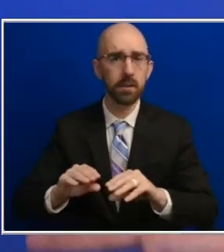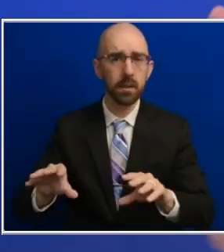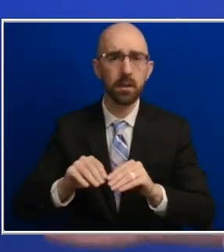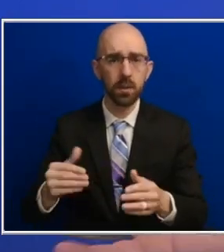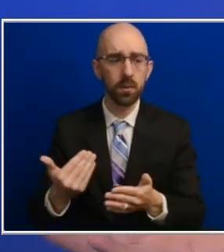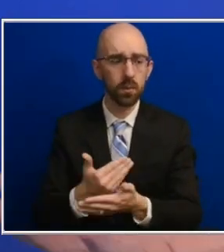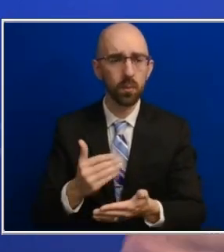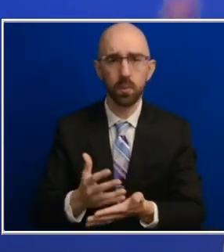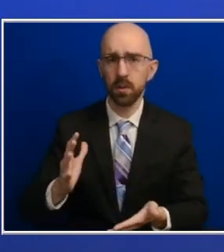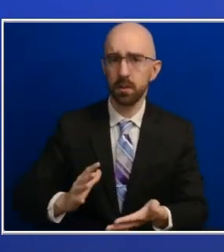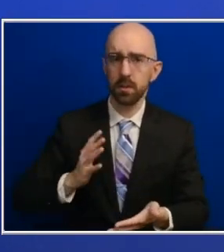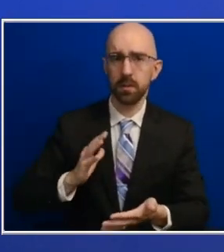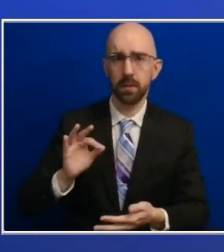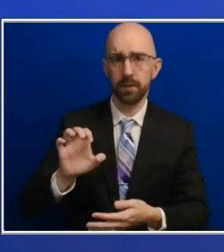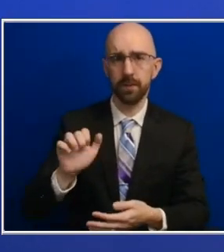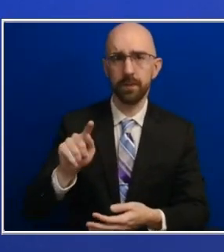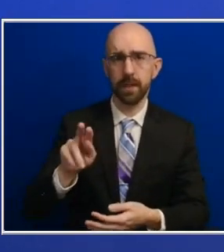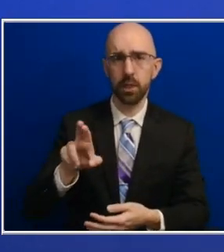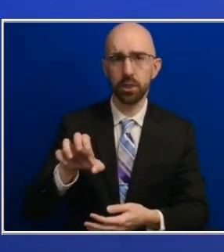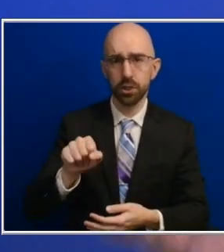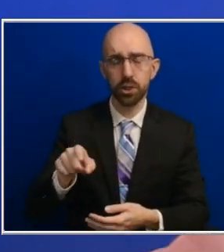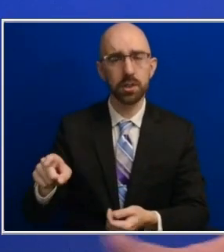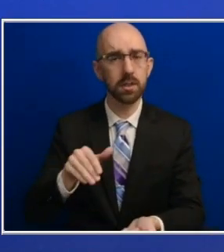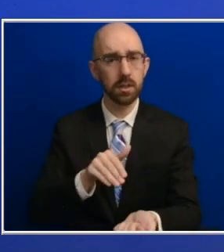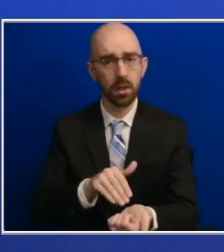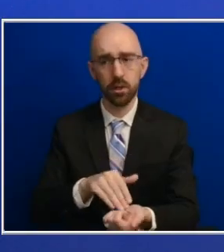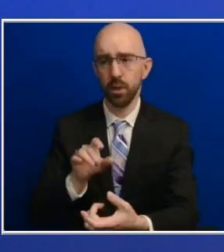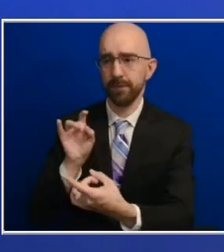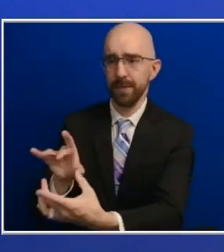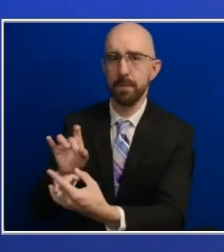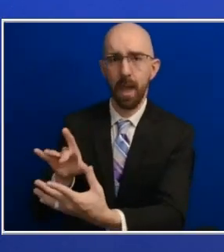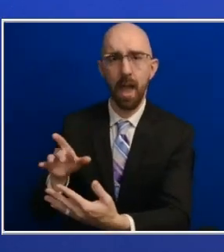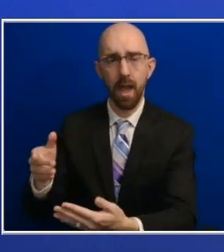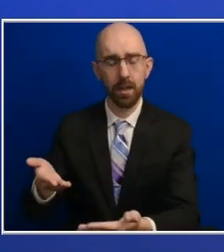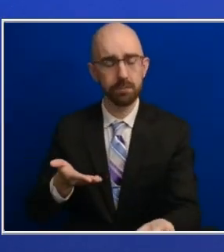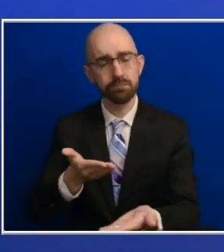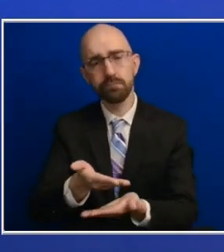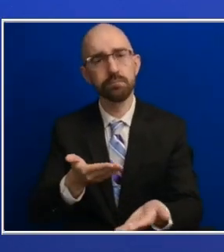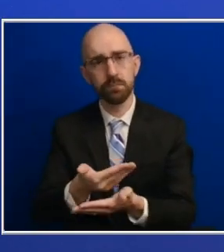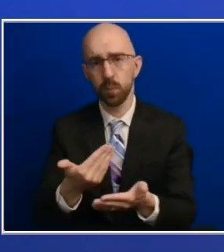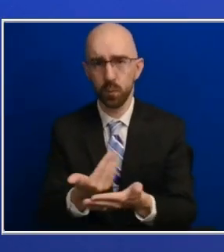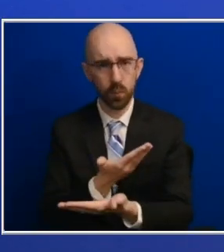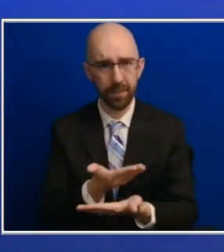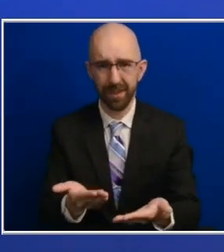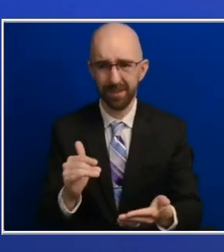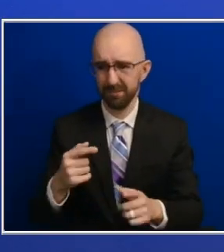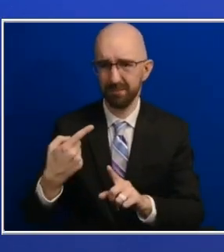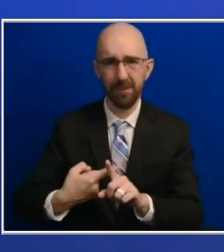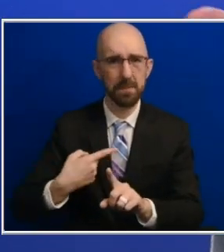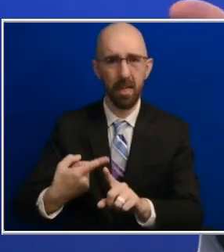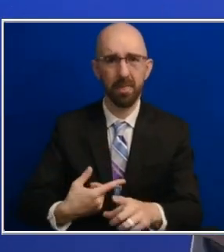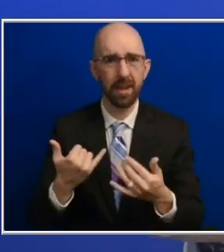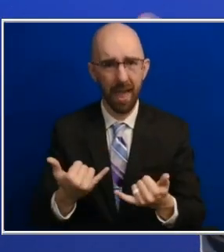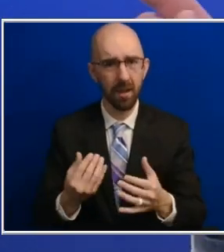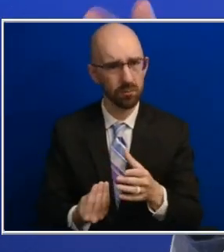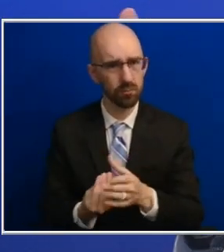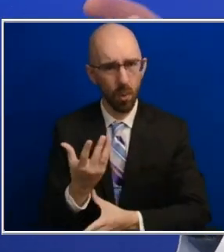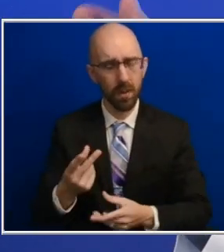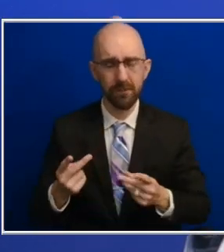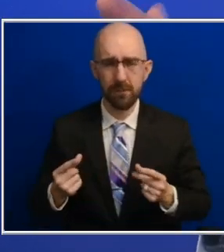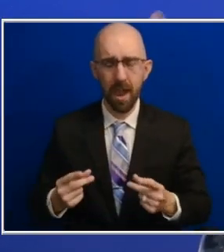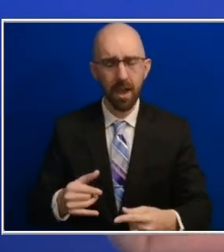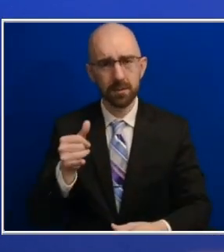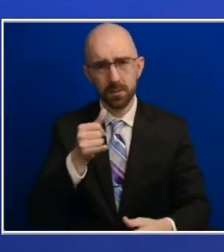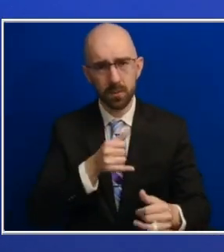features, taking providers' feedback and coming out with new features on a monthly basis now, really growing fast. And with each of those